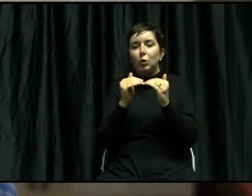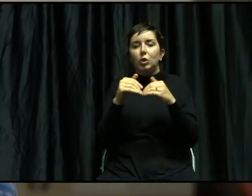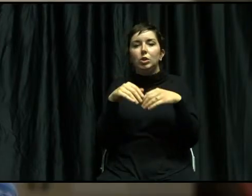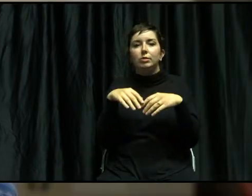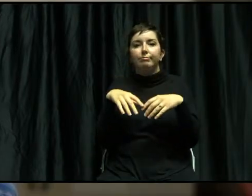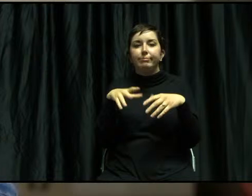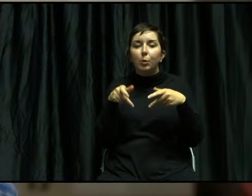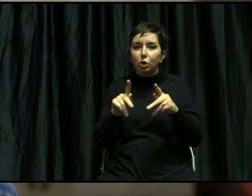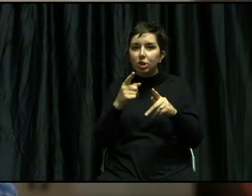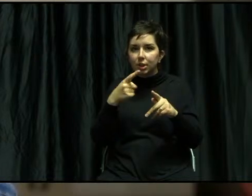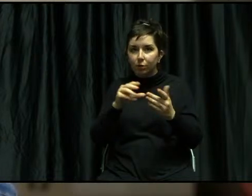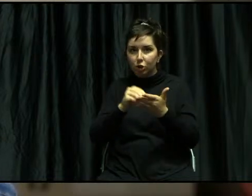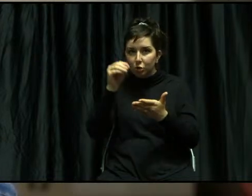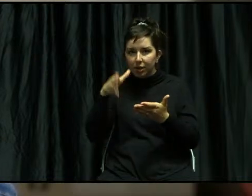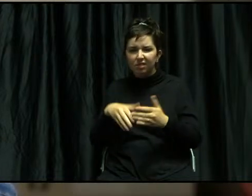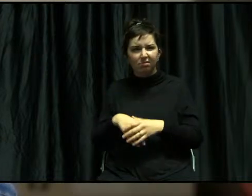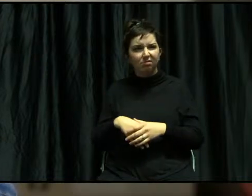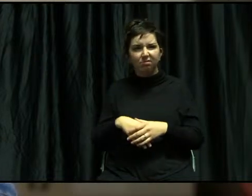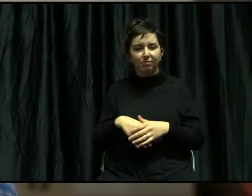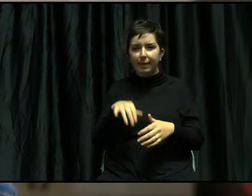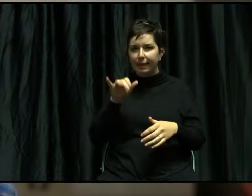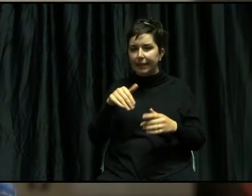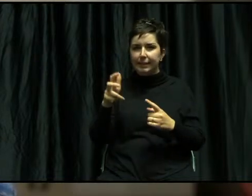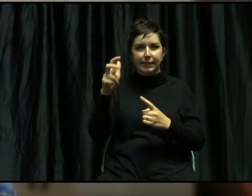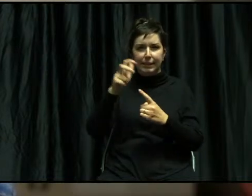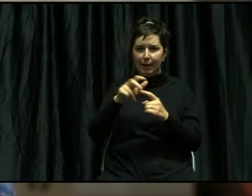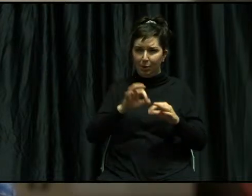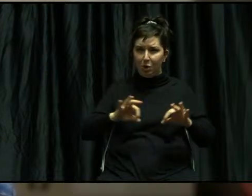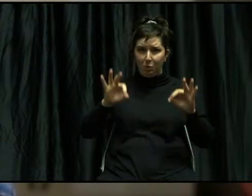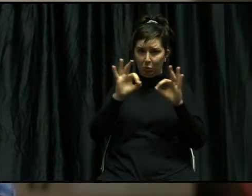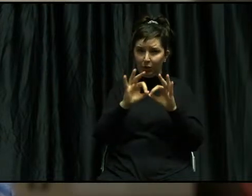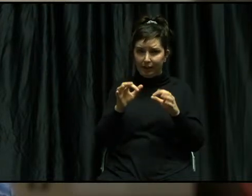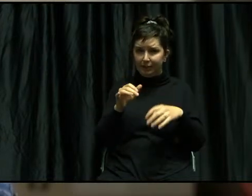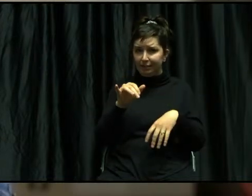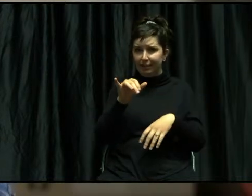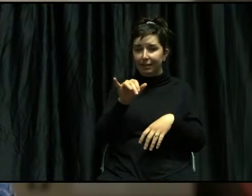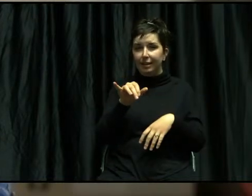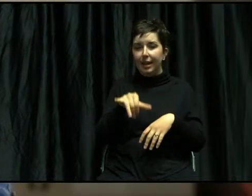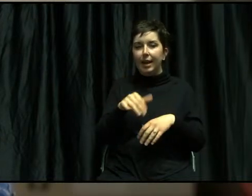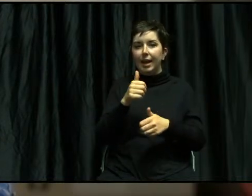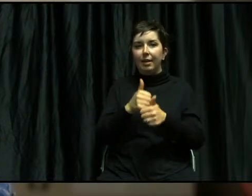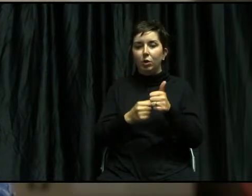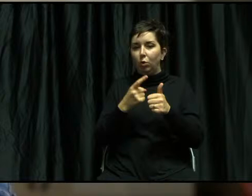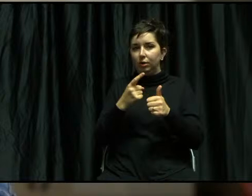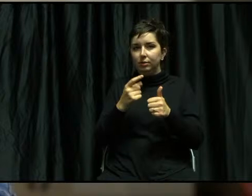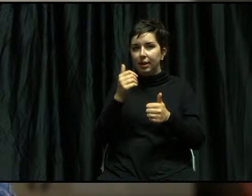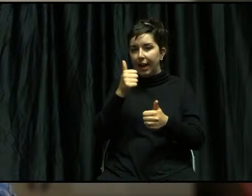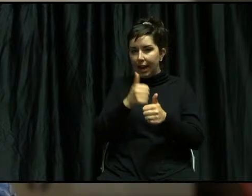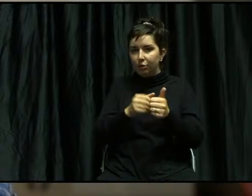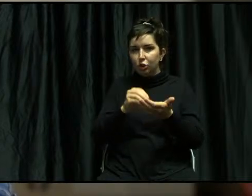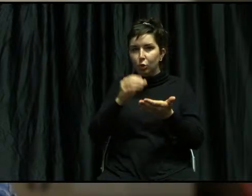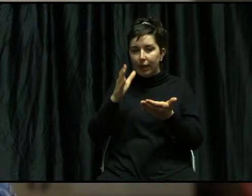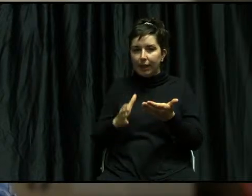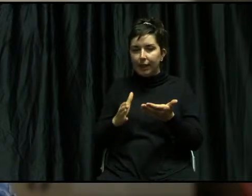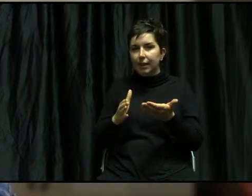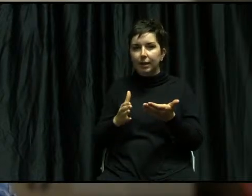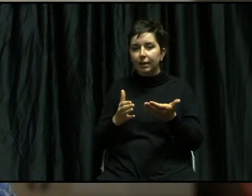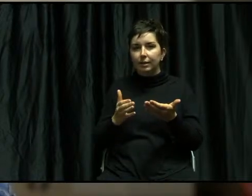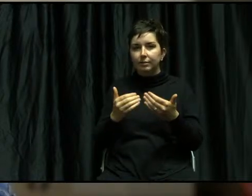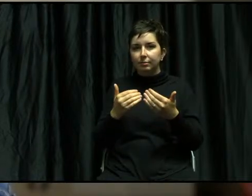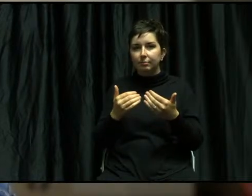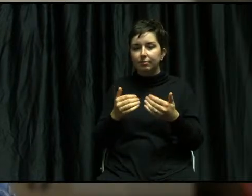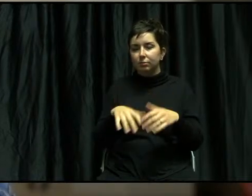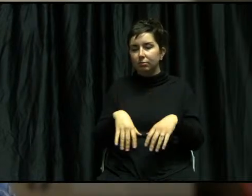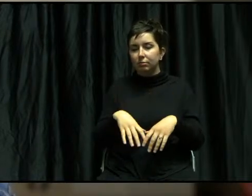more important in education at any level than the students? That's what we